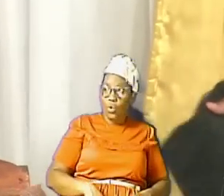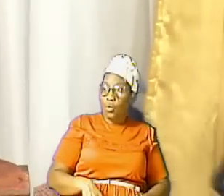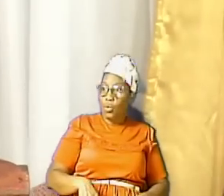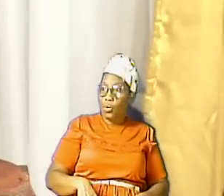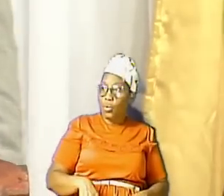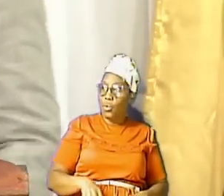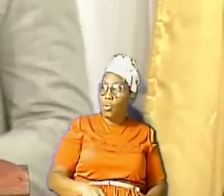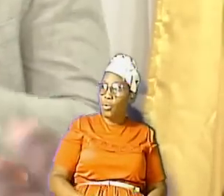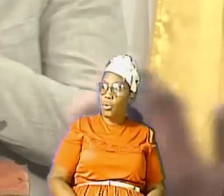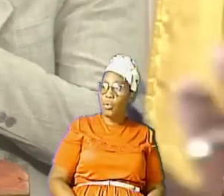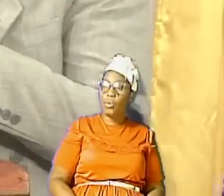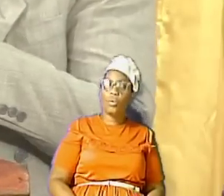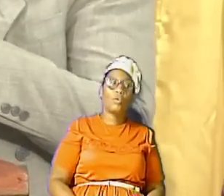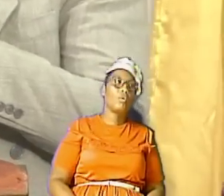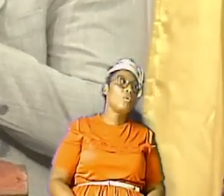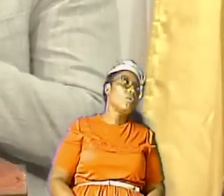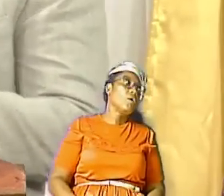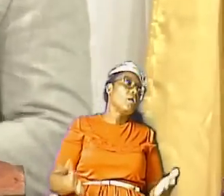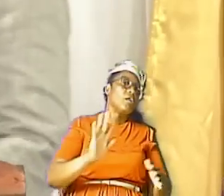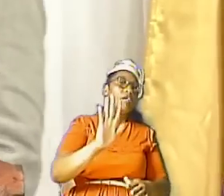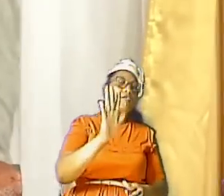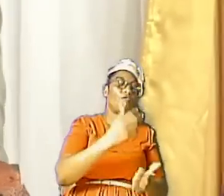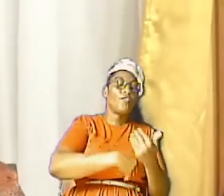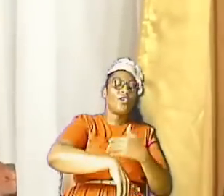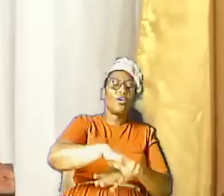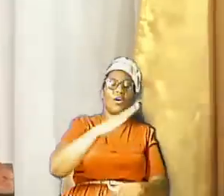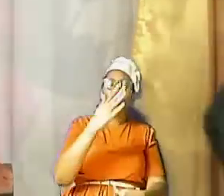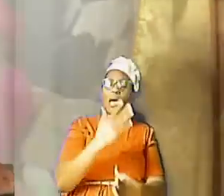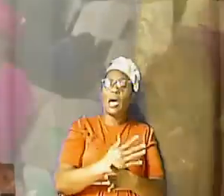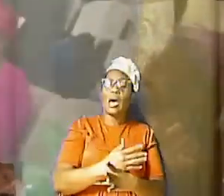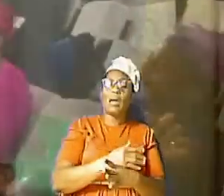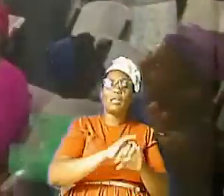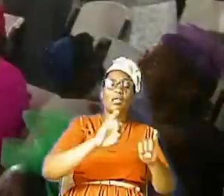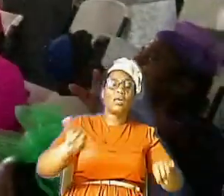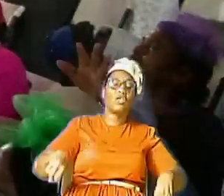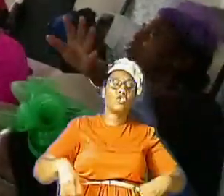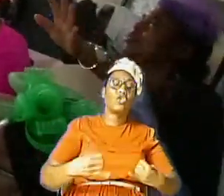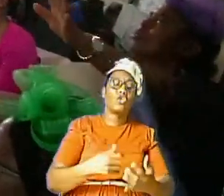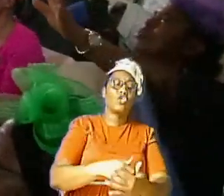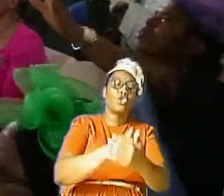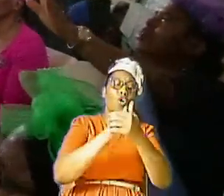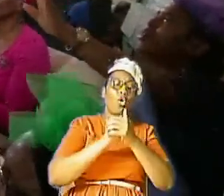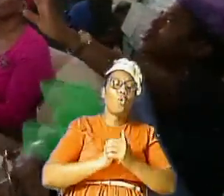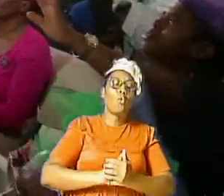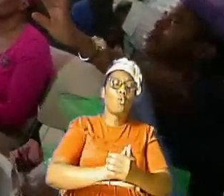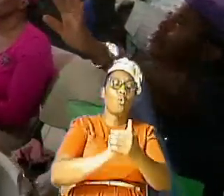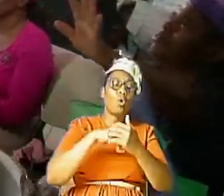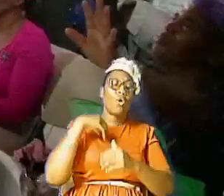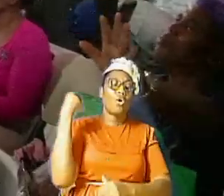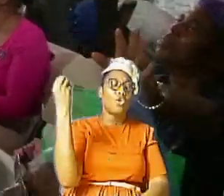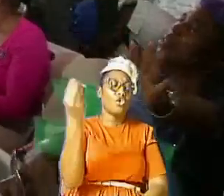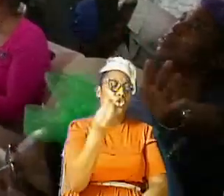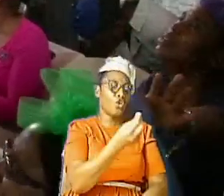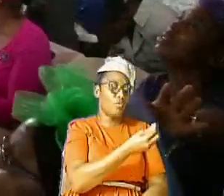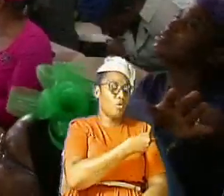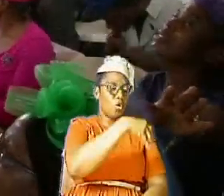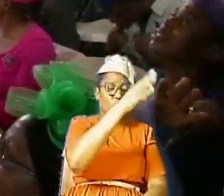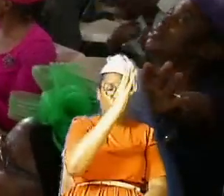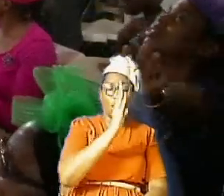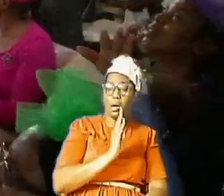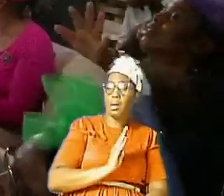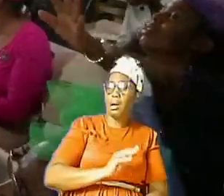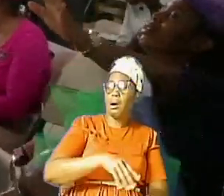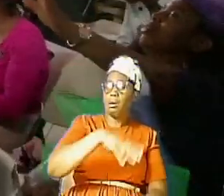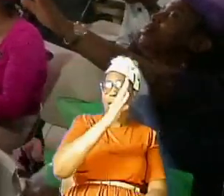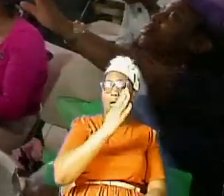And worship the Lord, saints. God is good. Hallelujah. Hallelujah. Thank you, Jesus. Thank you, Jesus. God is good. He can make a